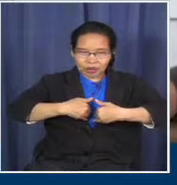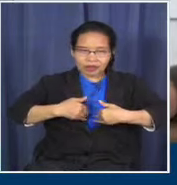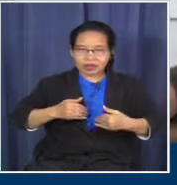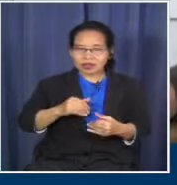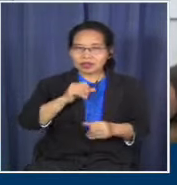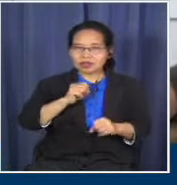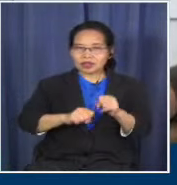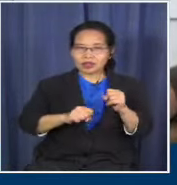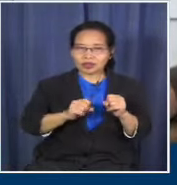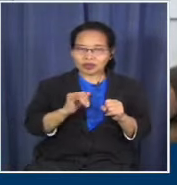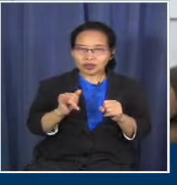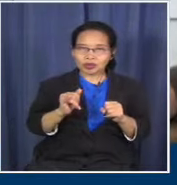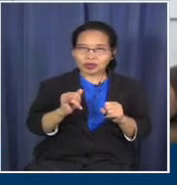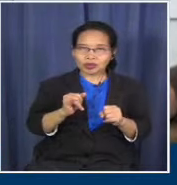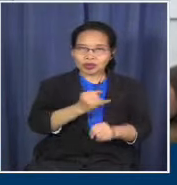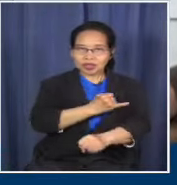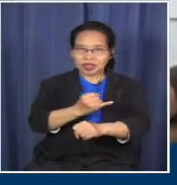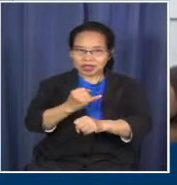to worship animals.